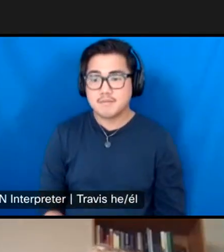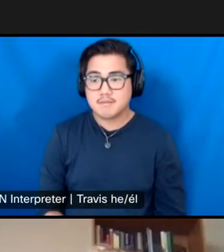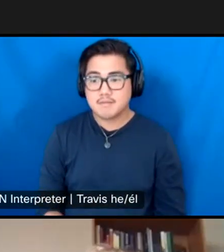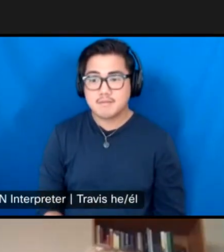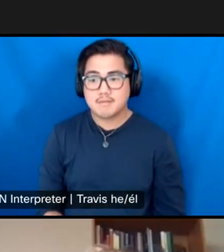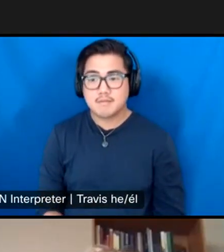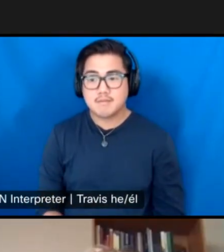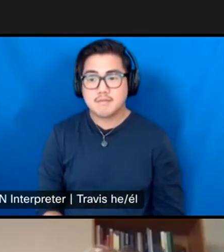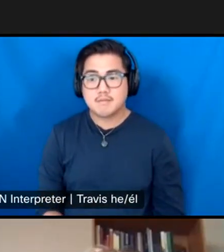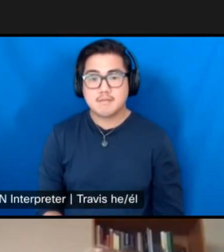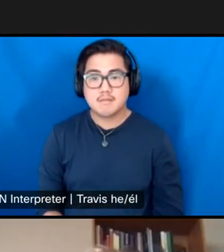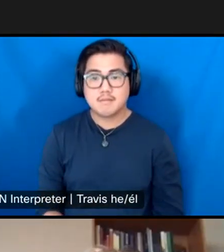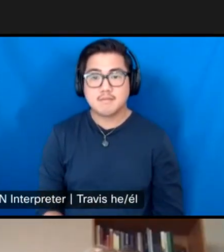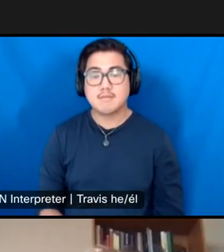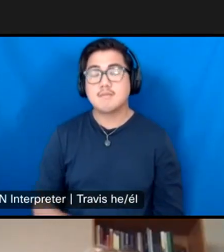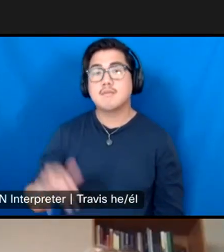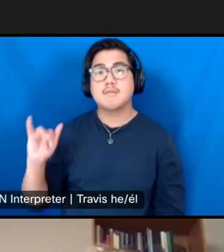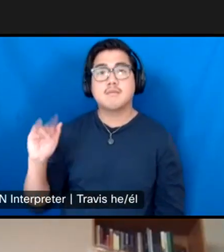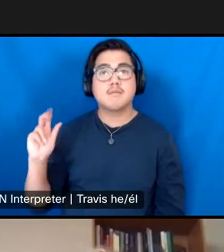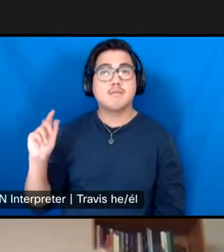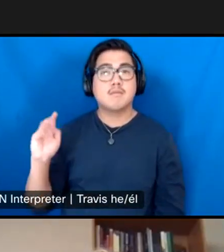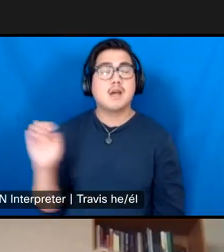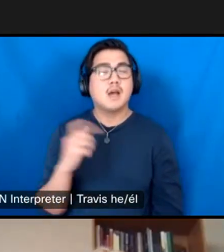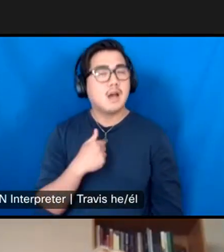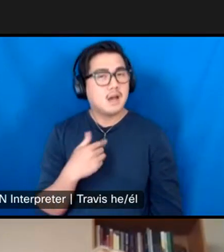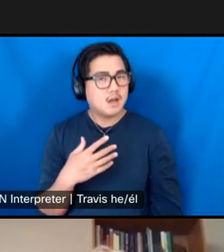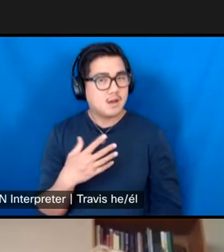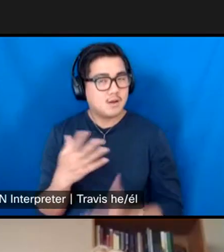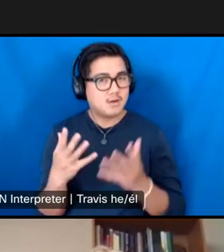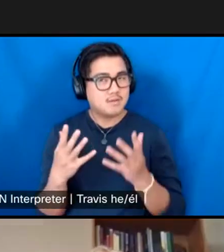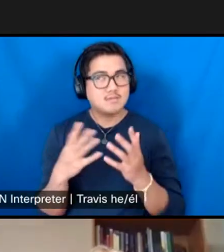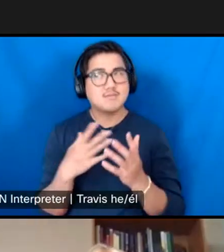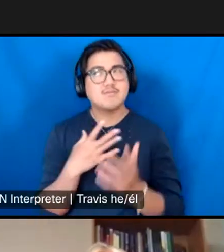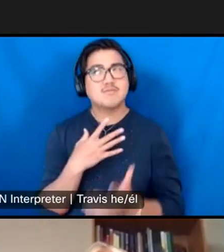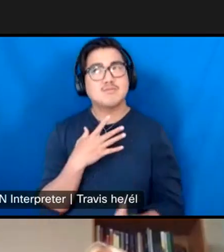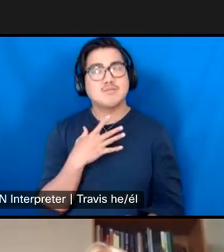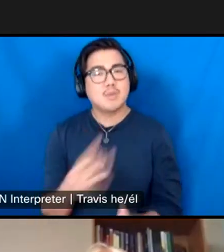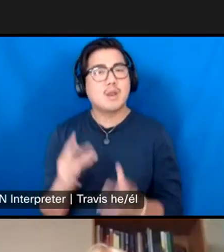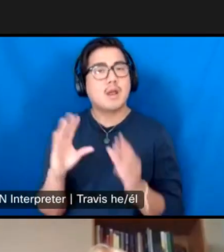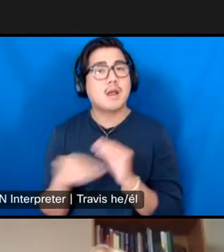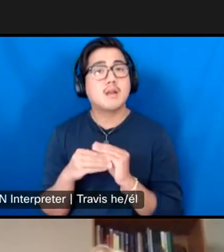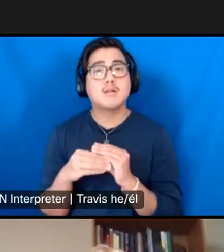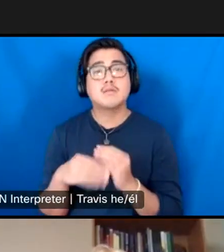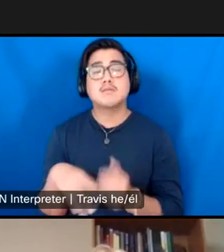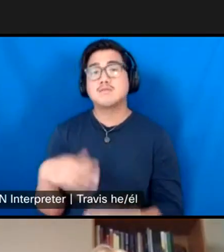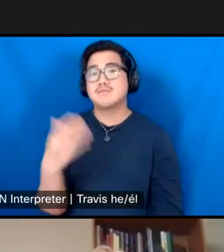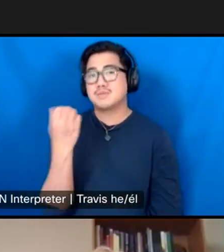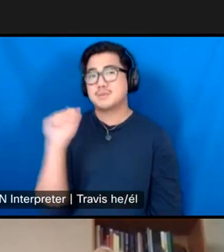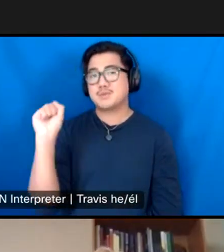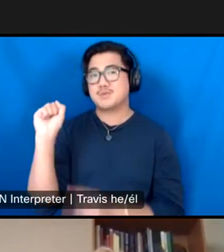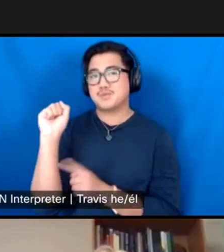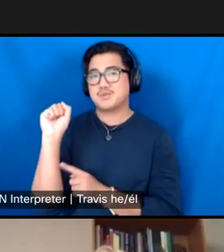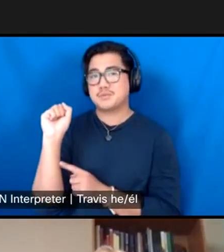said. I would like to add that this is where the resistance piece also comes in. There